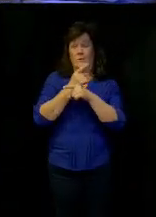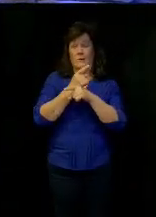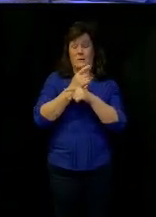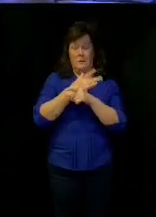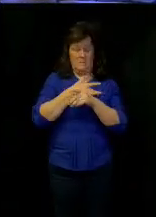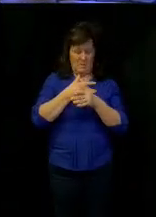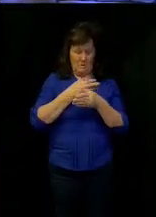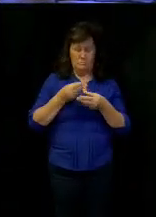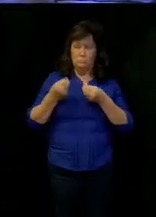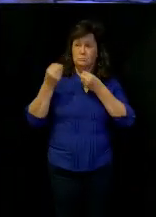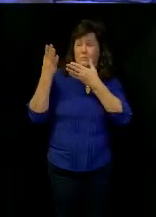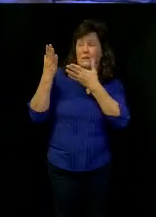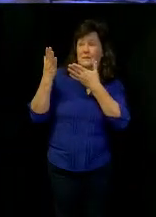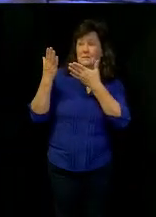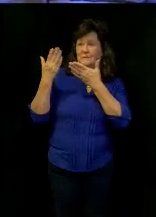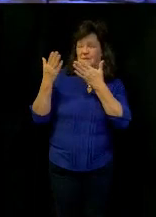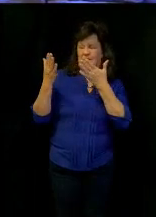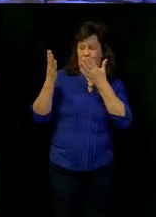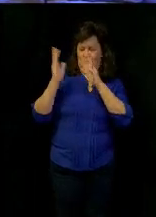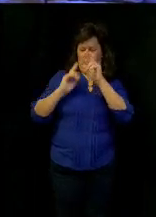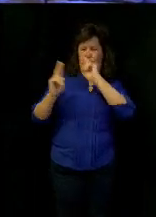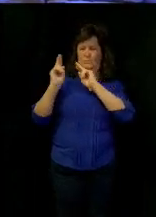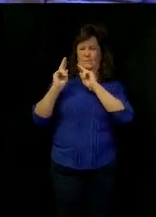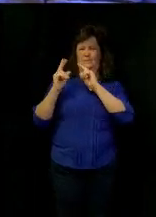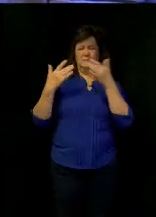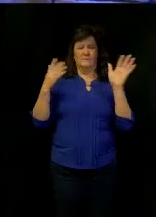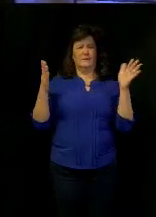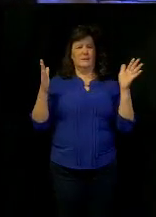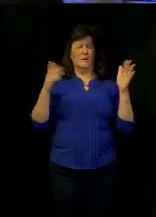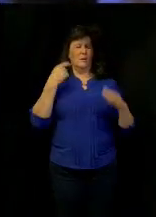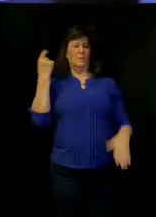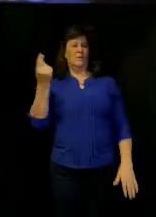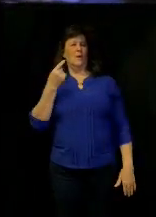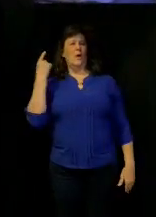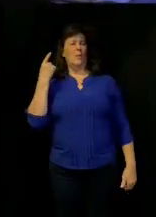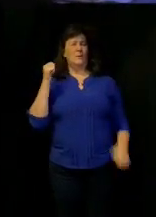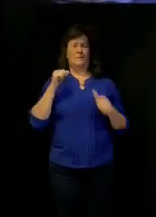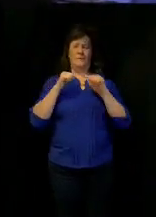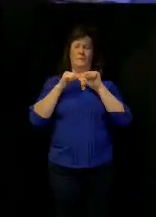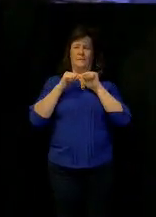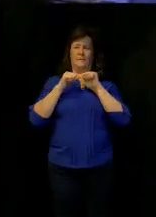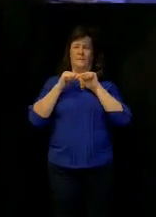forgiveness today. I'm going to dole out all my... He's always forgiving.